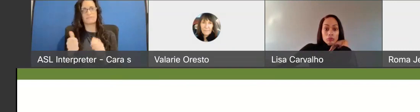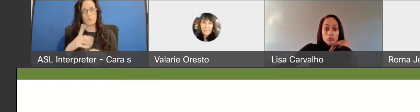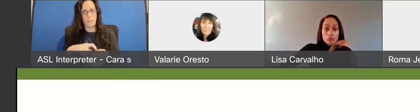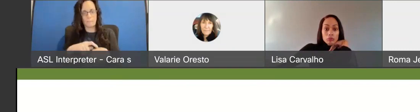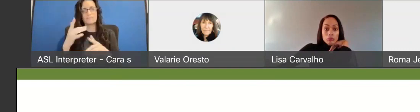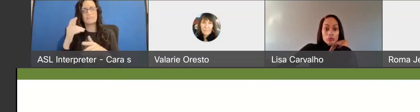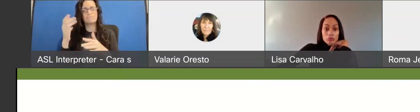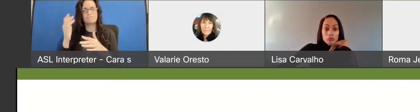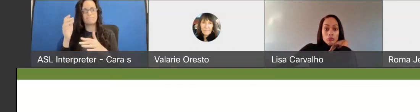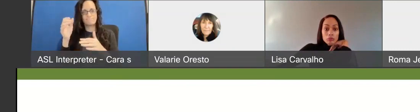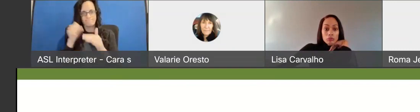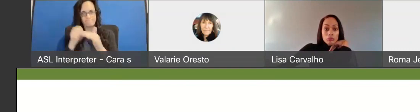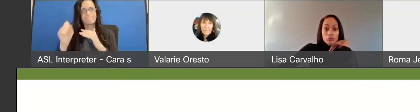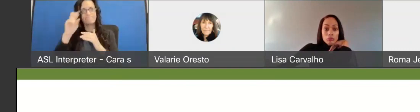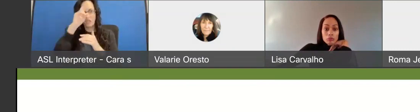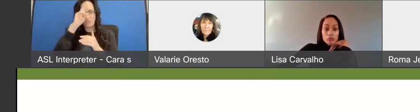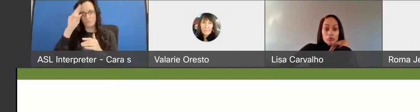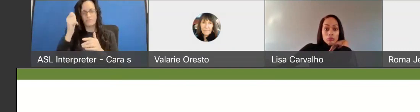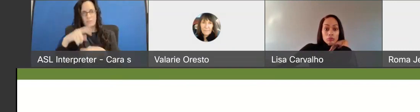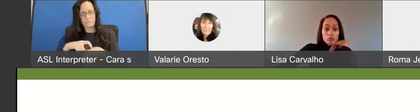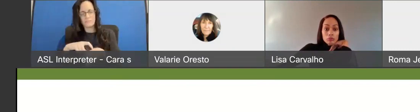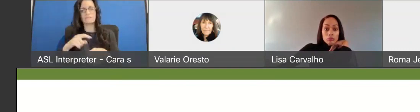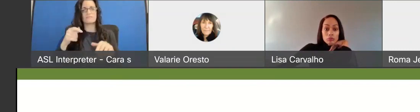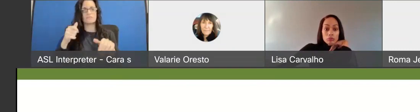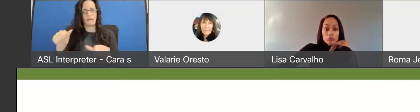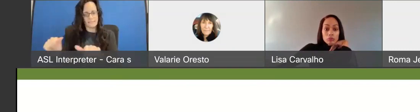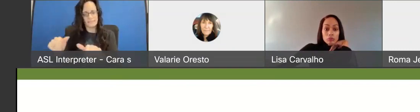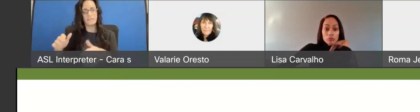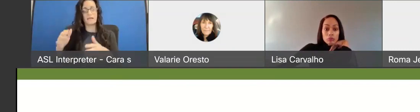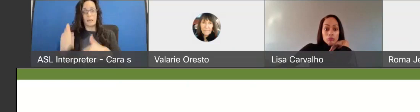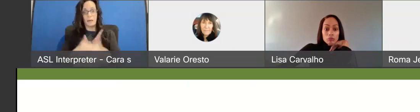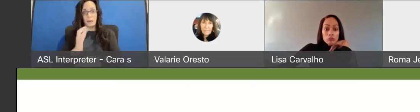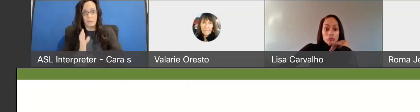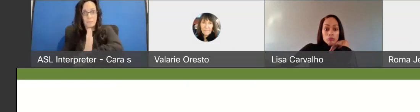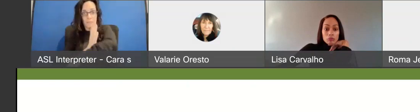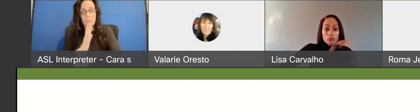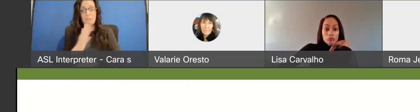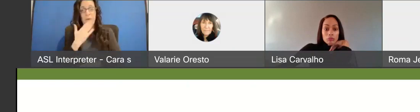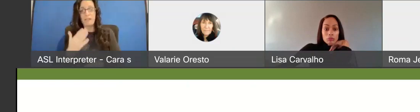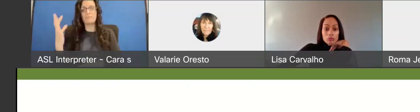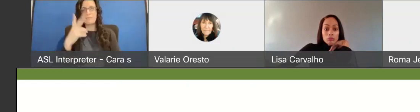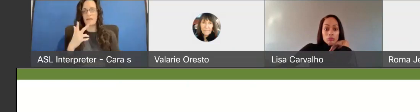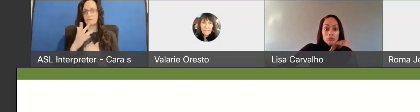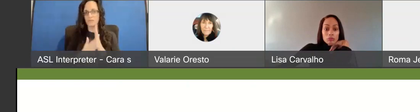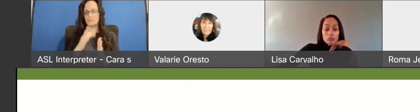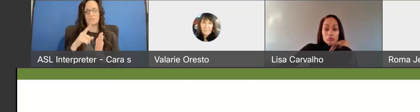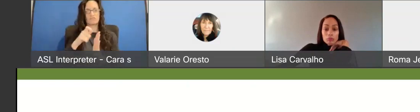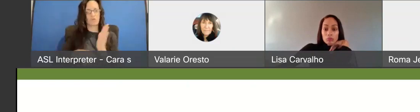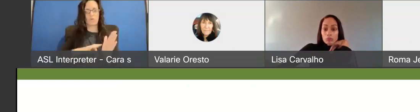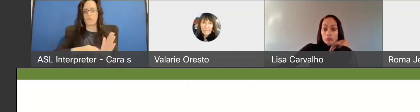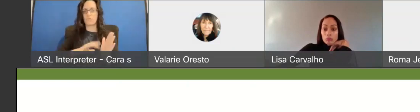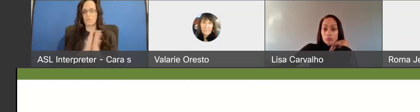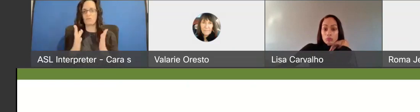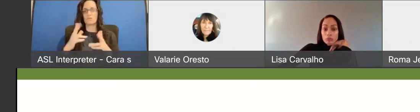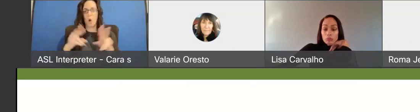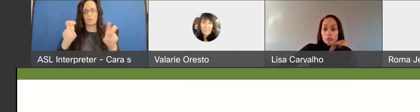times. And he was doing well now and wanted to give back to the community. Craig has written an amazing book called This Is How It Feels.